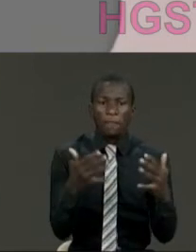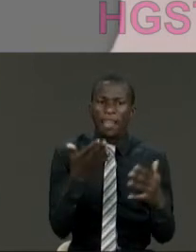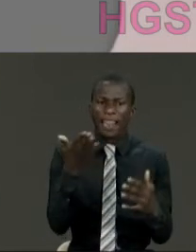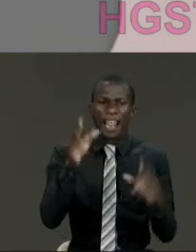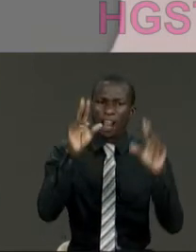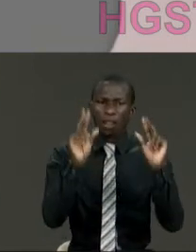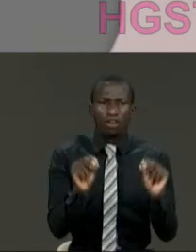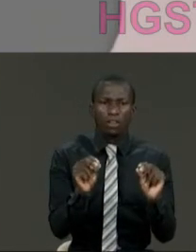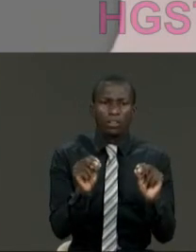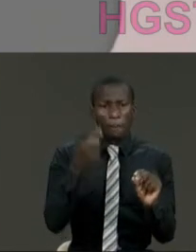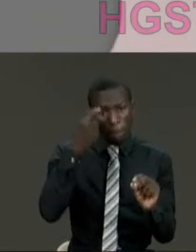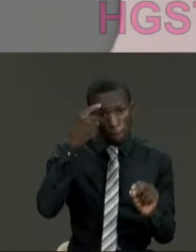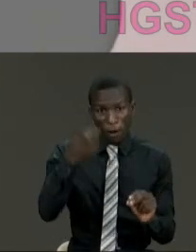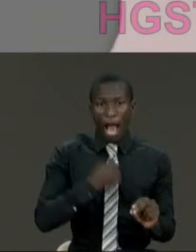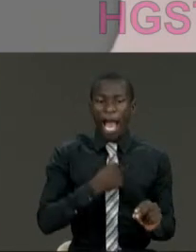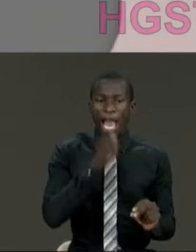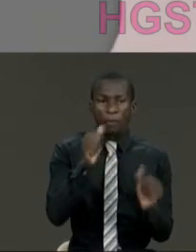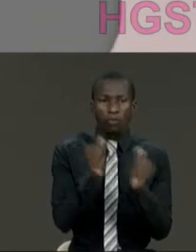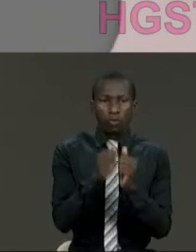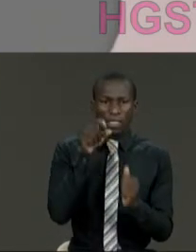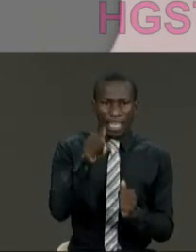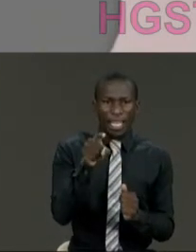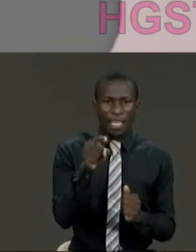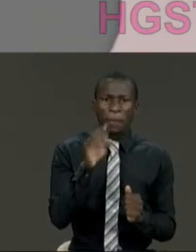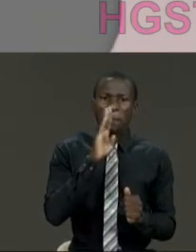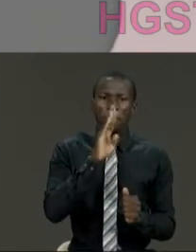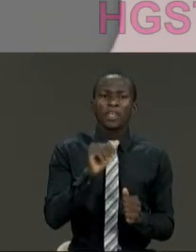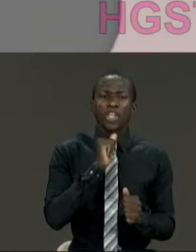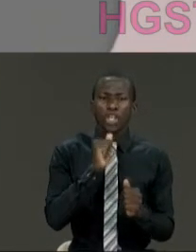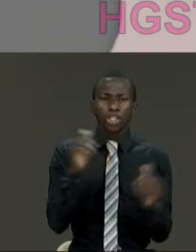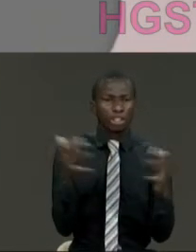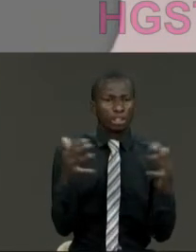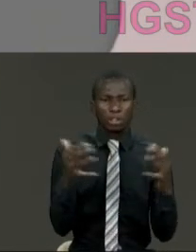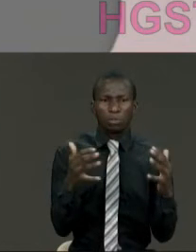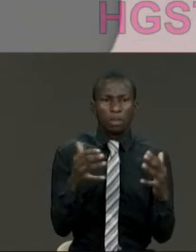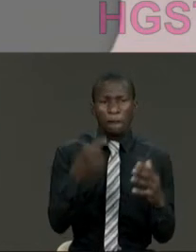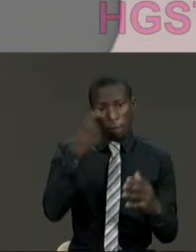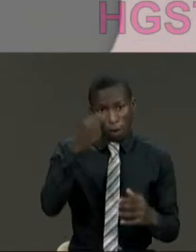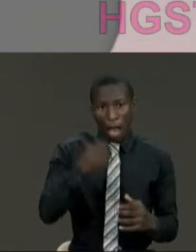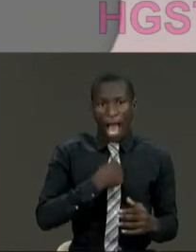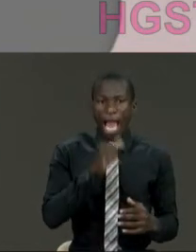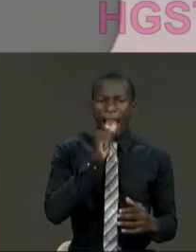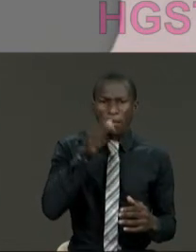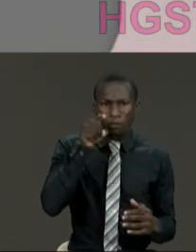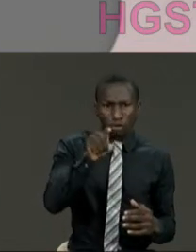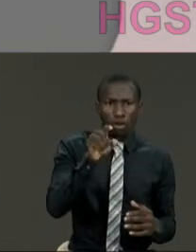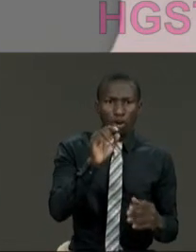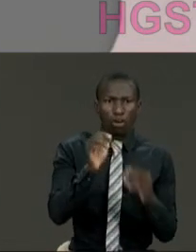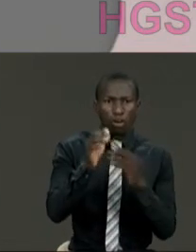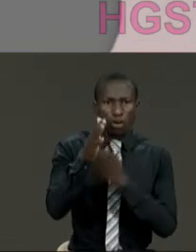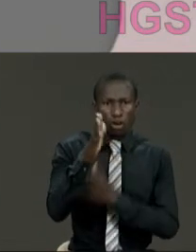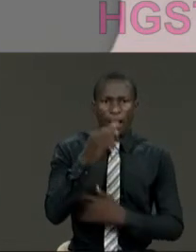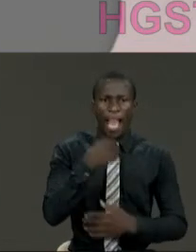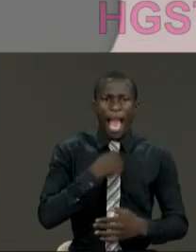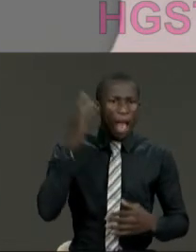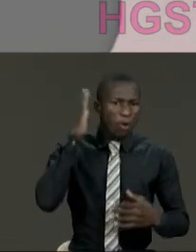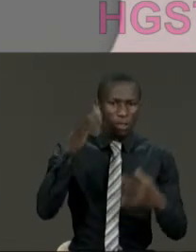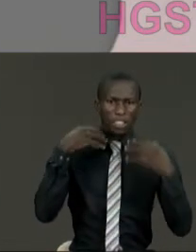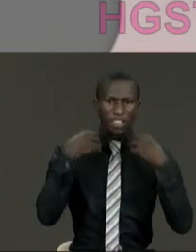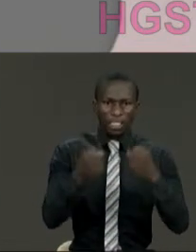not, for I am with thee. Be not dismayed, for I am thy God. I will